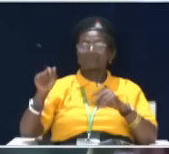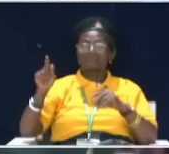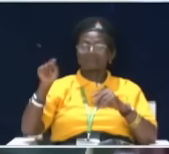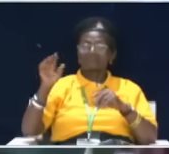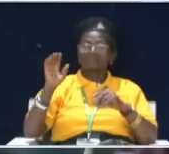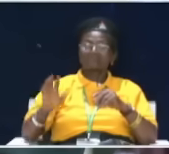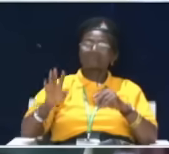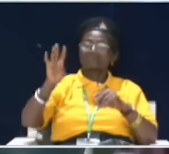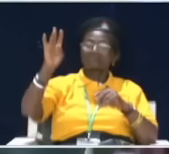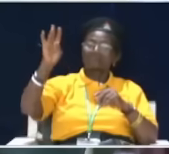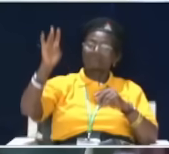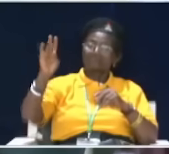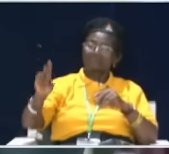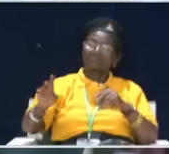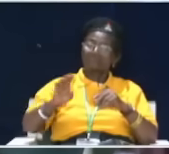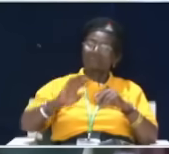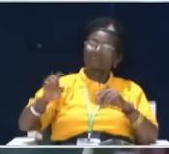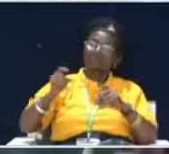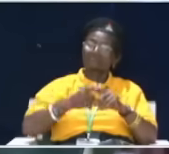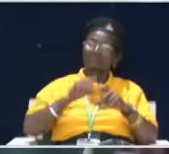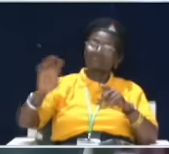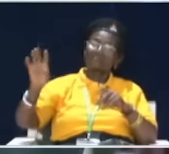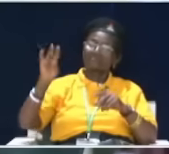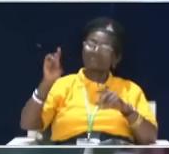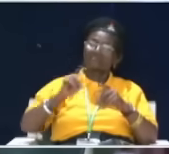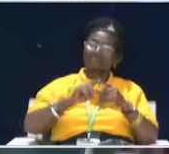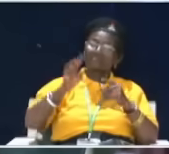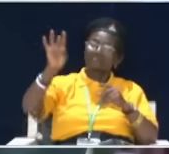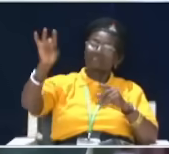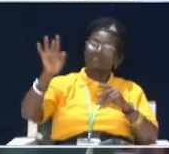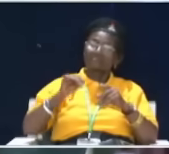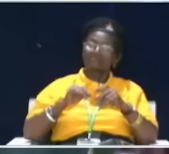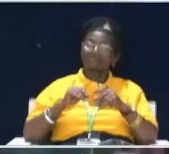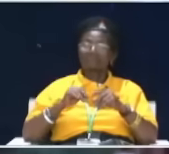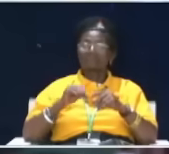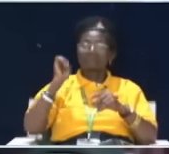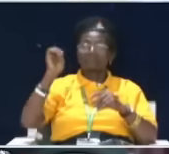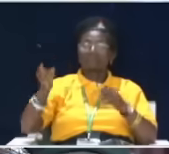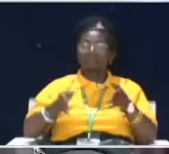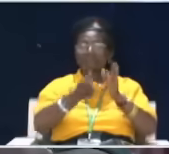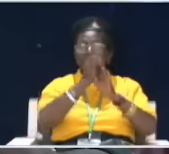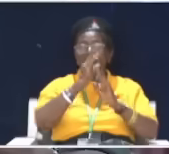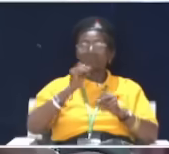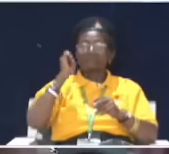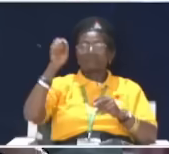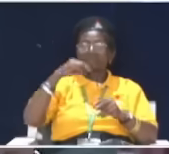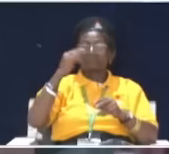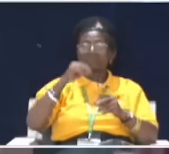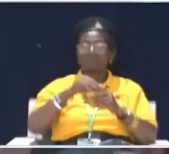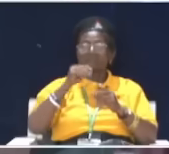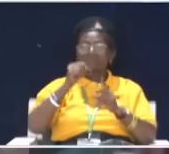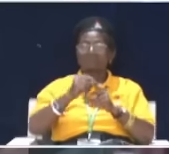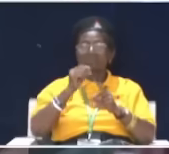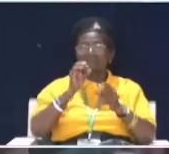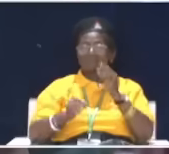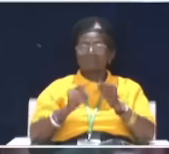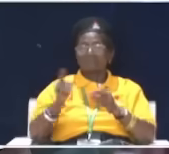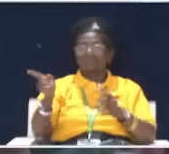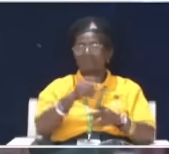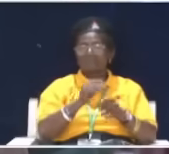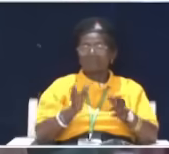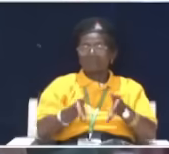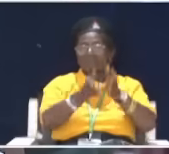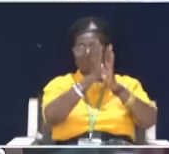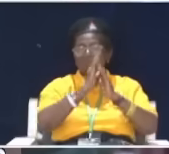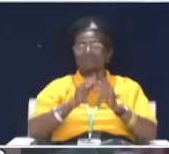from verse 7 to 8. Matthew ori keje ese keje si kejo. Yes, he said in his word, if you ask,